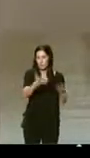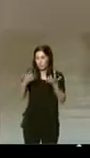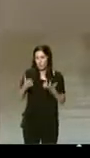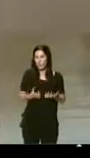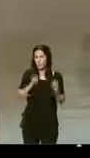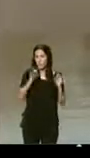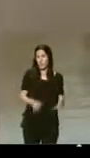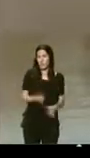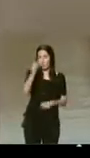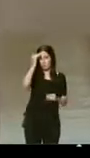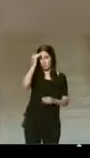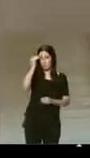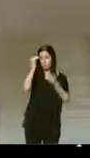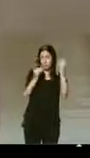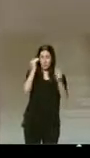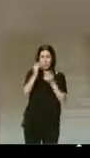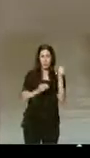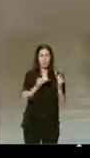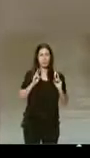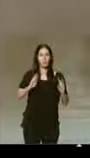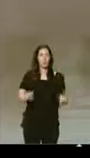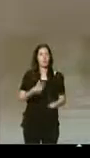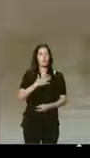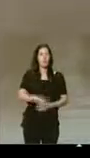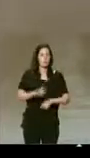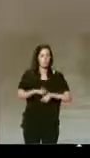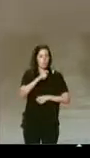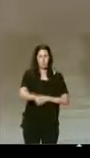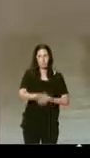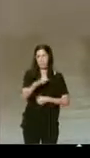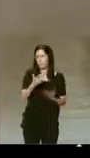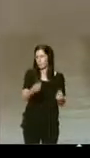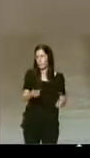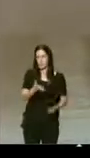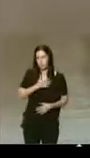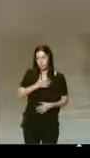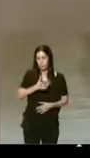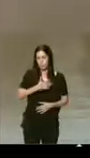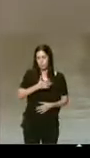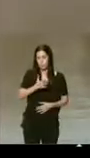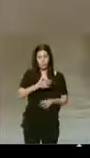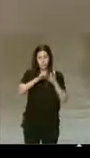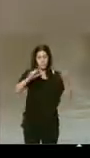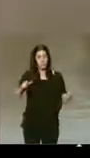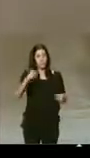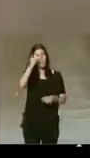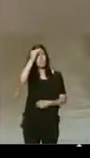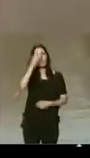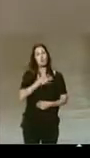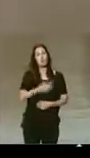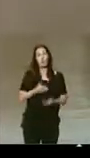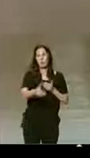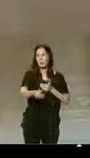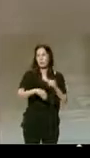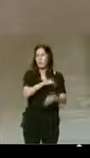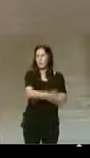might not be as profitable as you initially desired, and perhaps this is not sustainable in time. But we